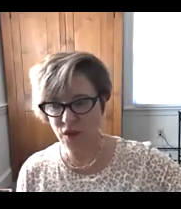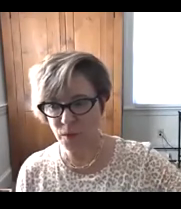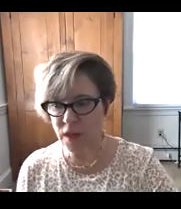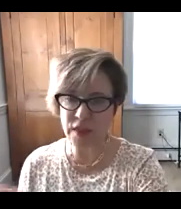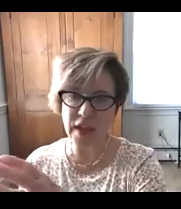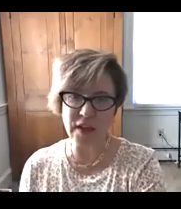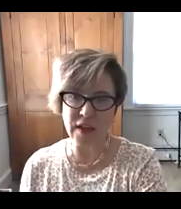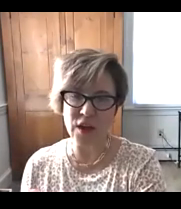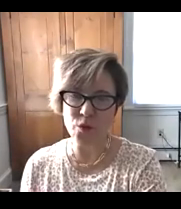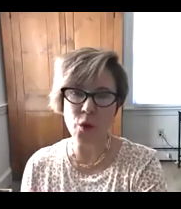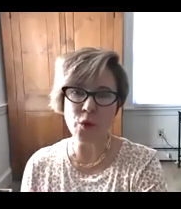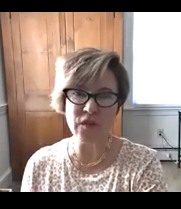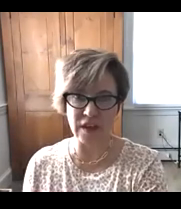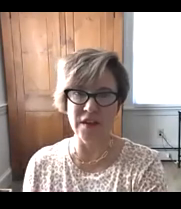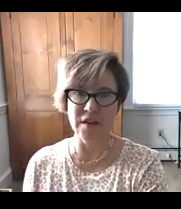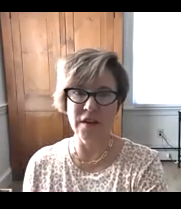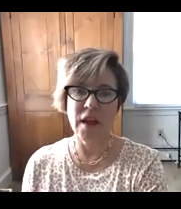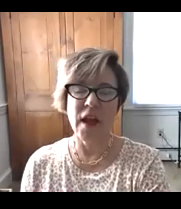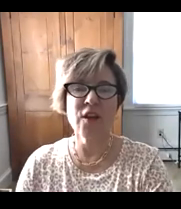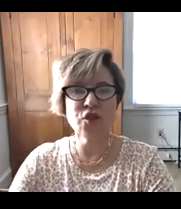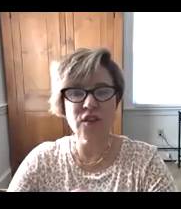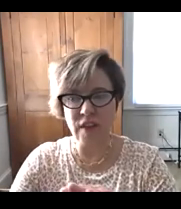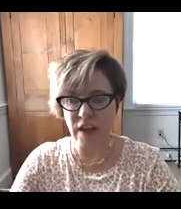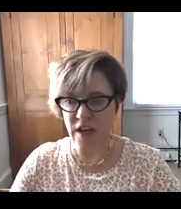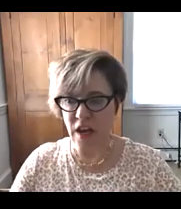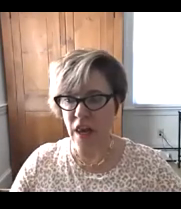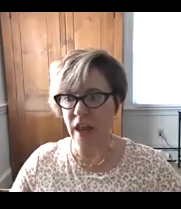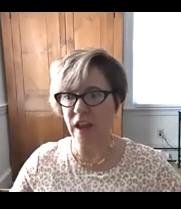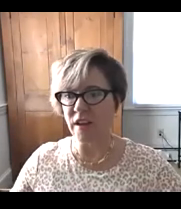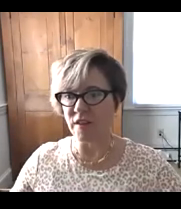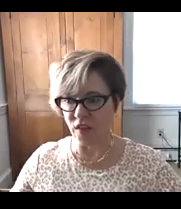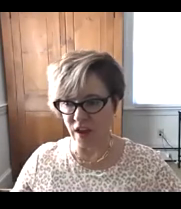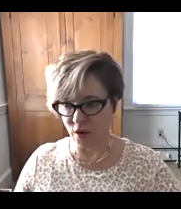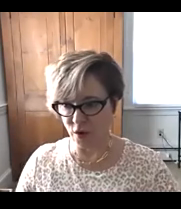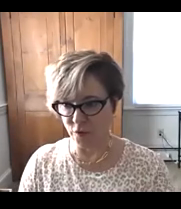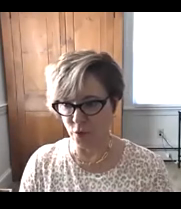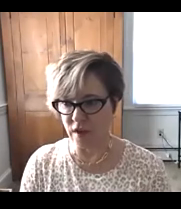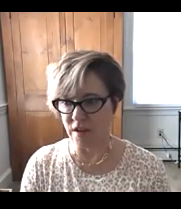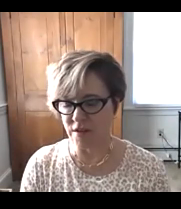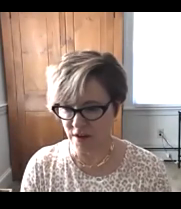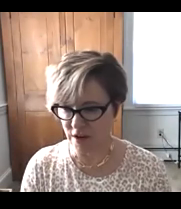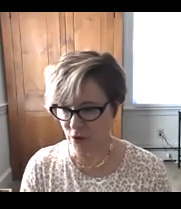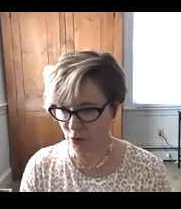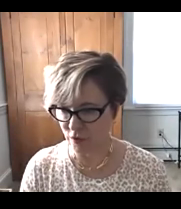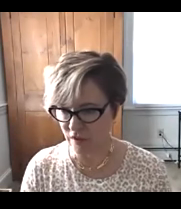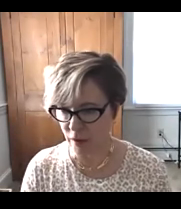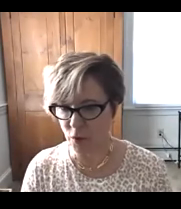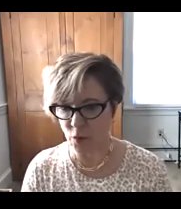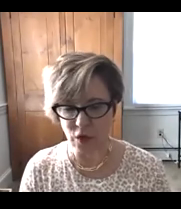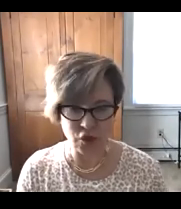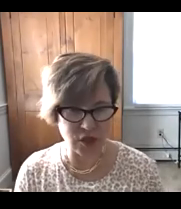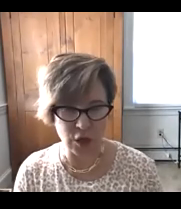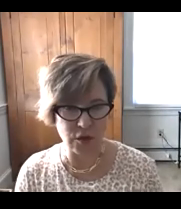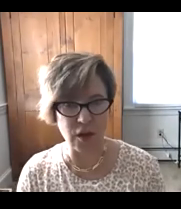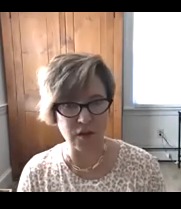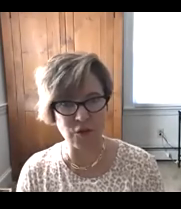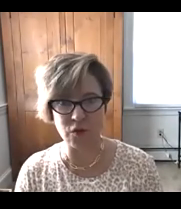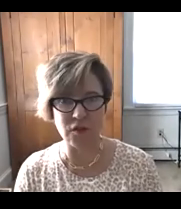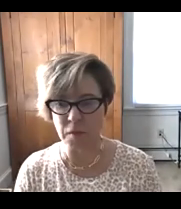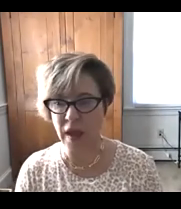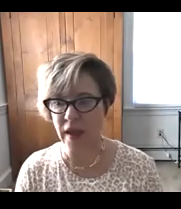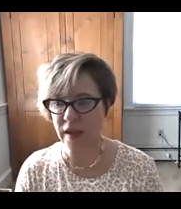have the humidity that kind of rolls in and just like kind of lays there for the entire summer, which, you know, to